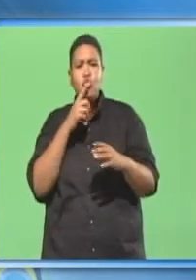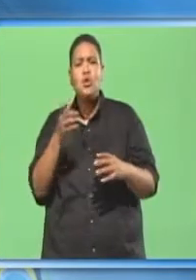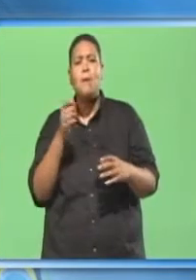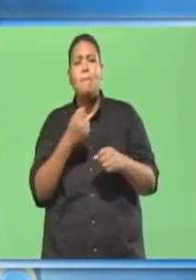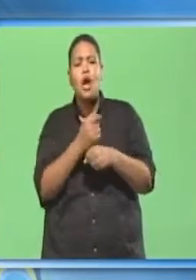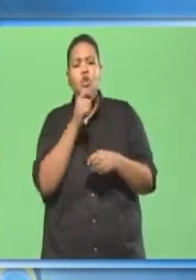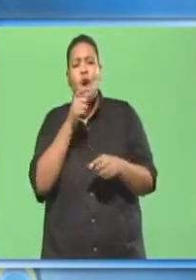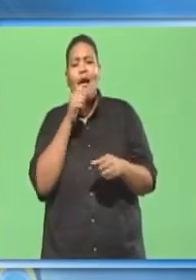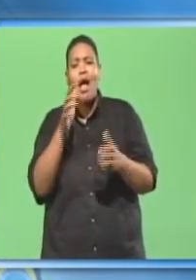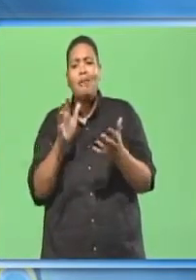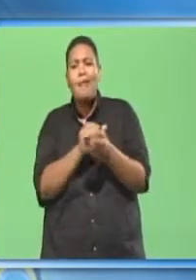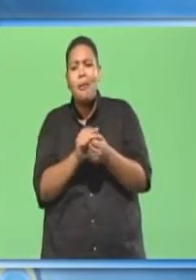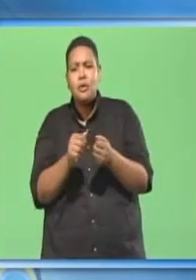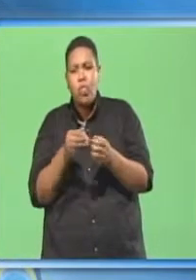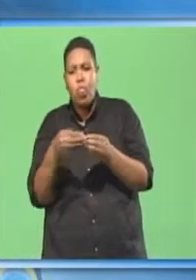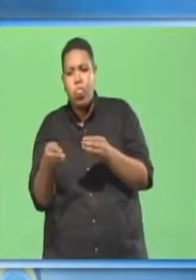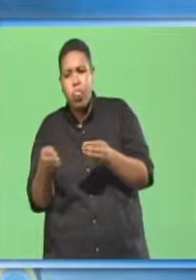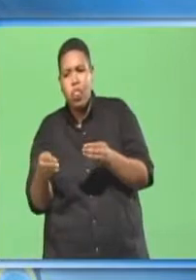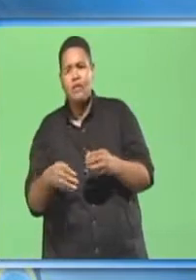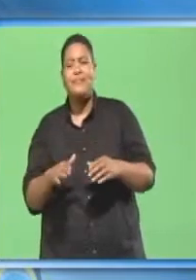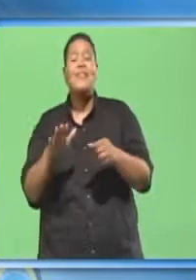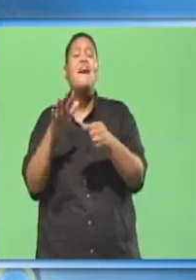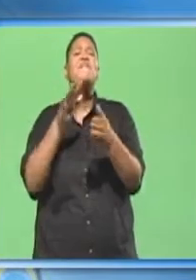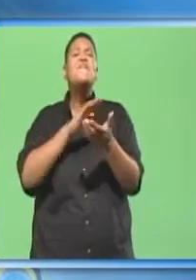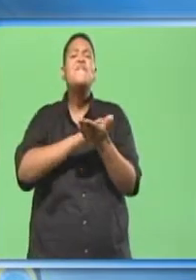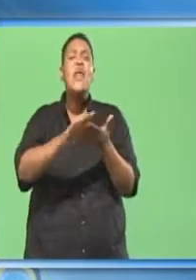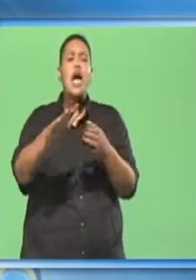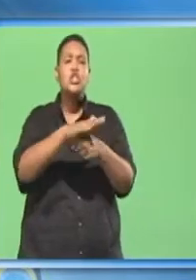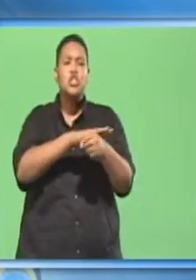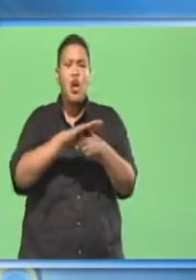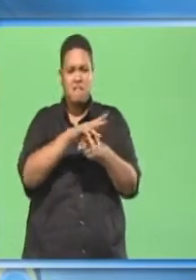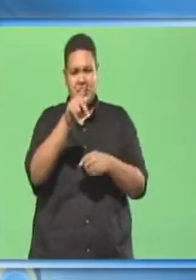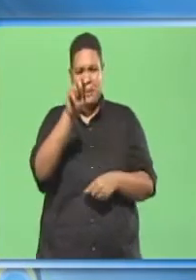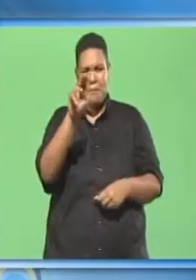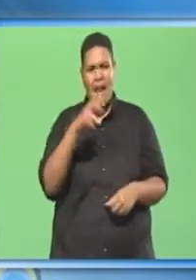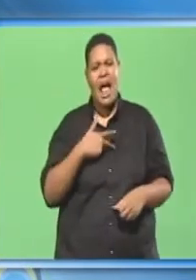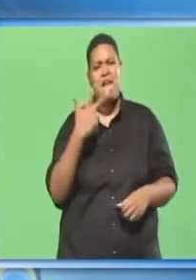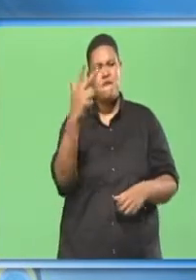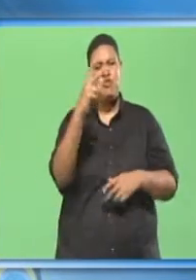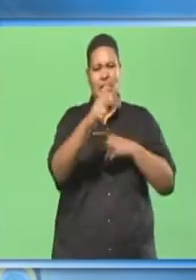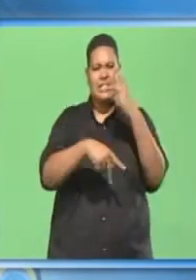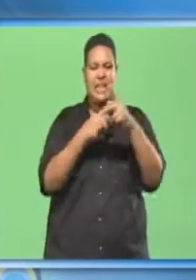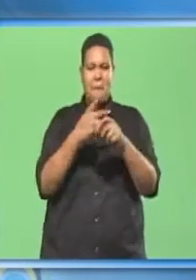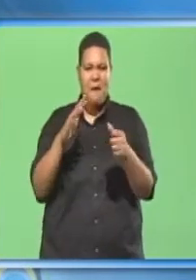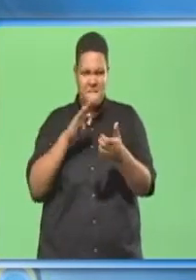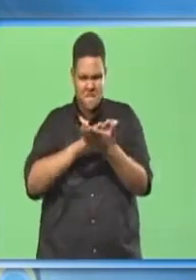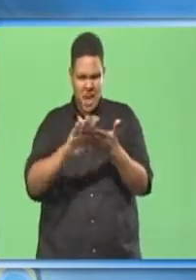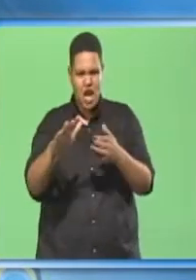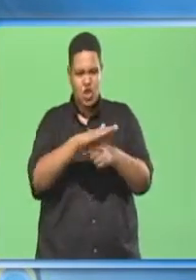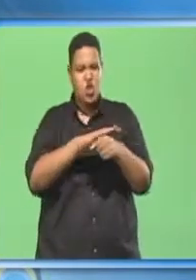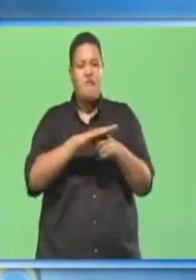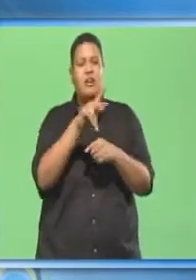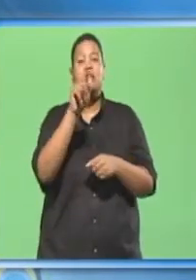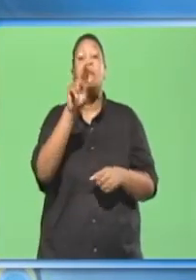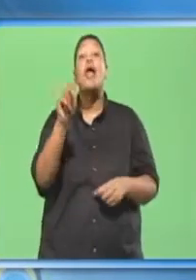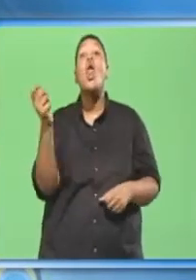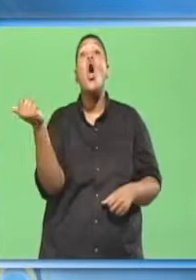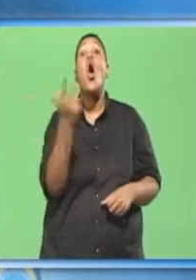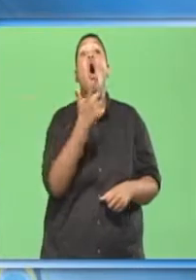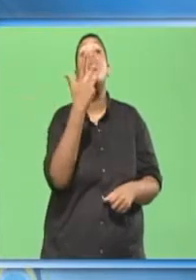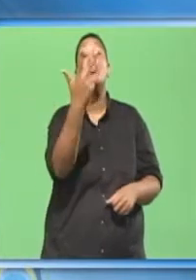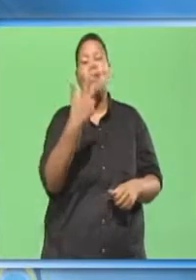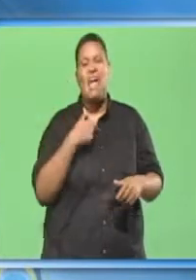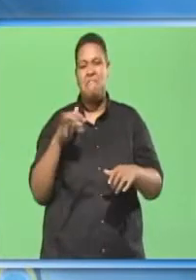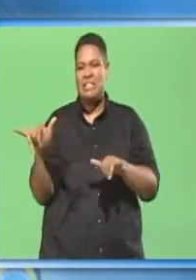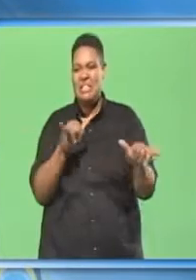wear. Flat surface planes. There are 3 main types of flat surface planes. All 3 have the same type